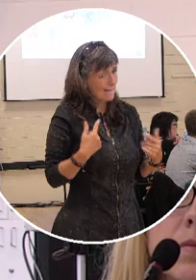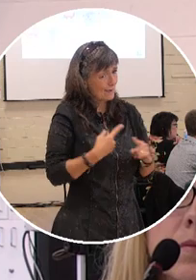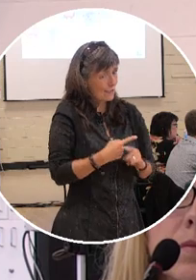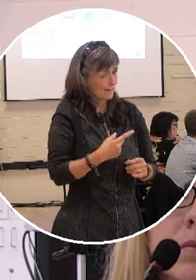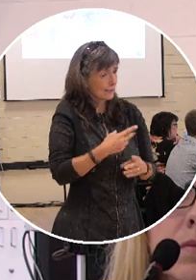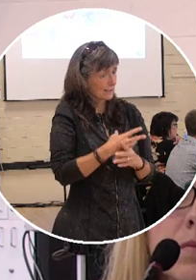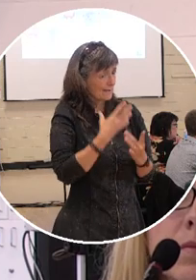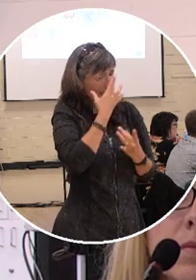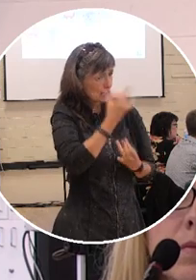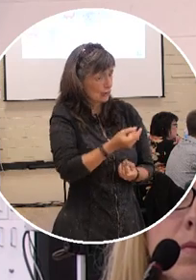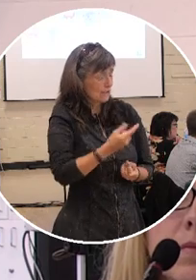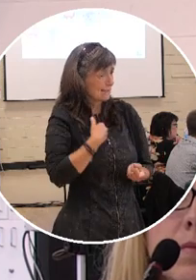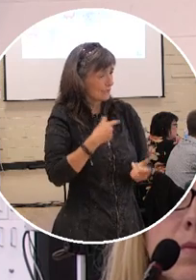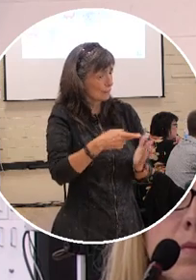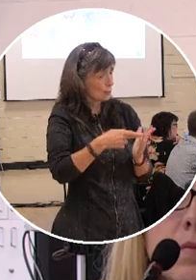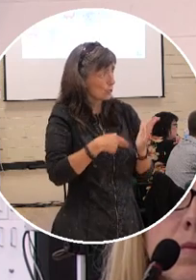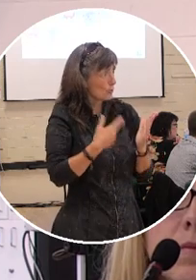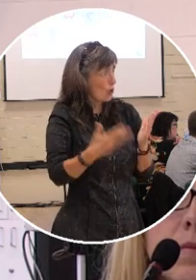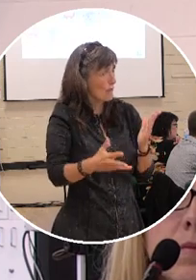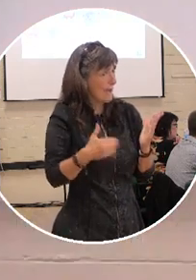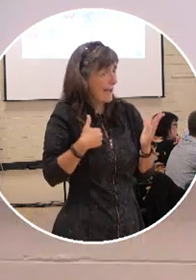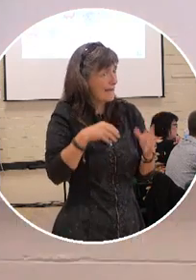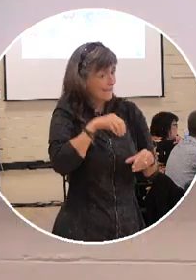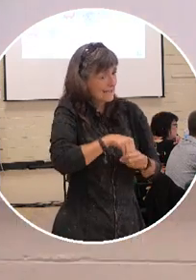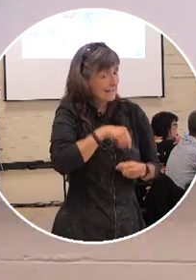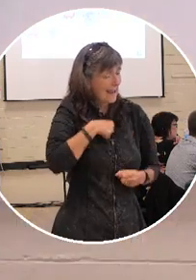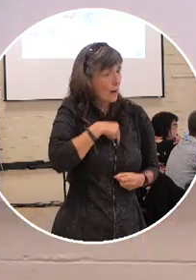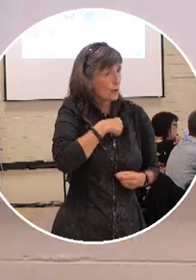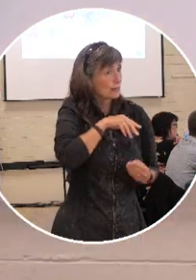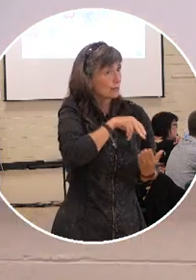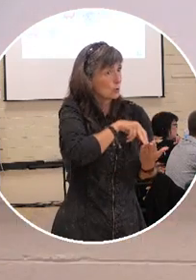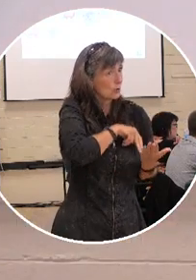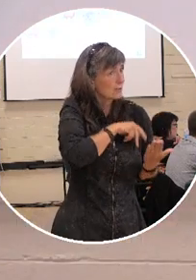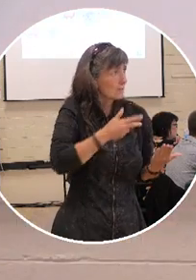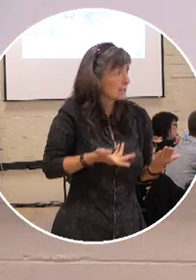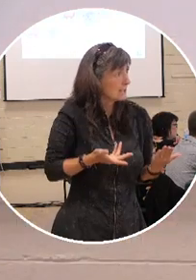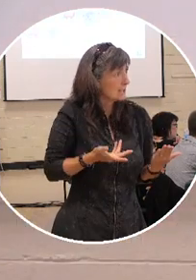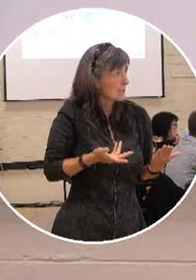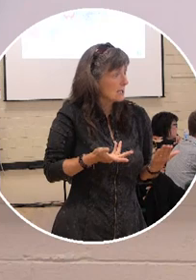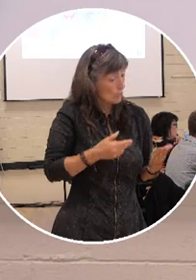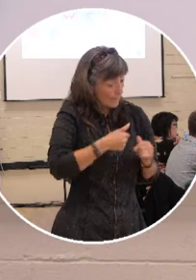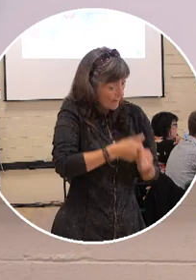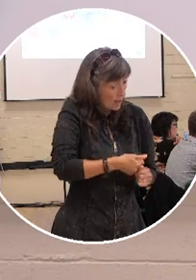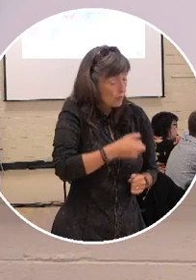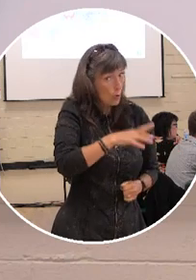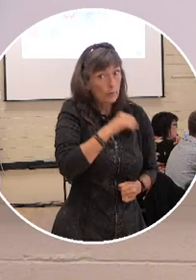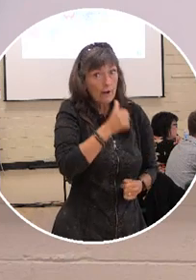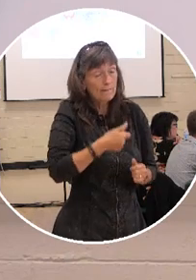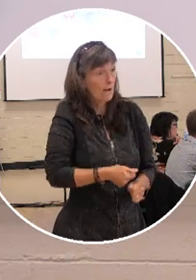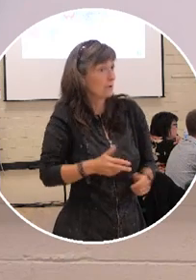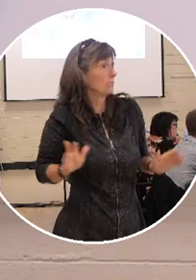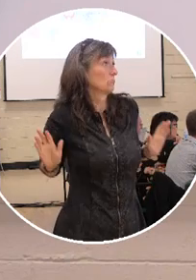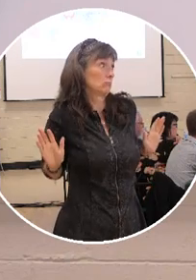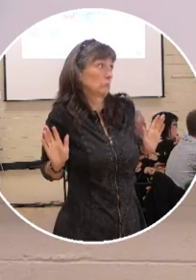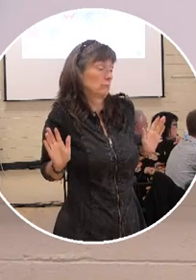regulations. Mm-hmm. We follow our conflict of interest regulations, or we don't. Okay. We're going to go around our conflict of